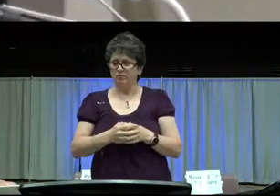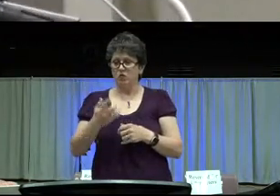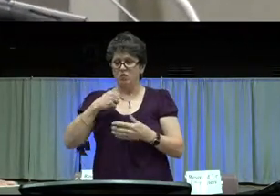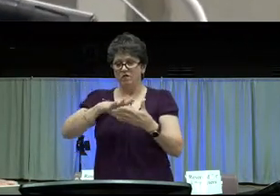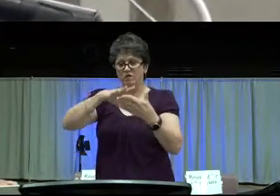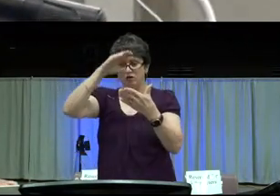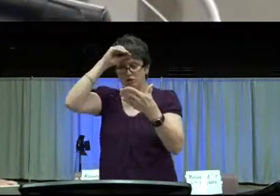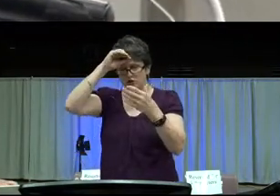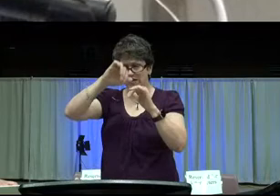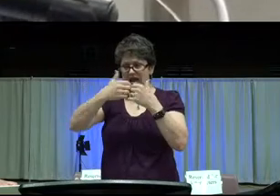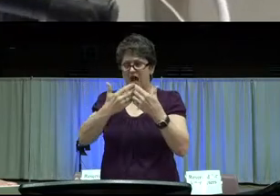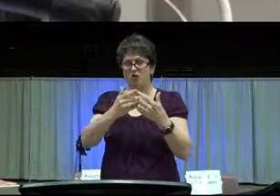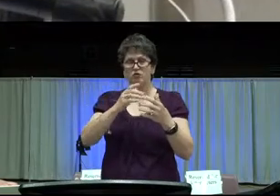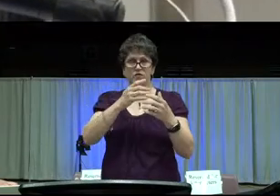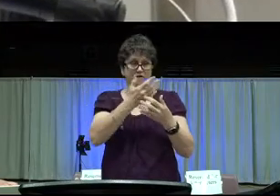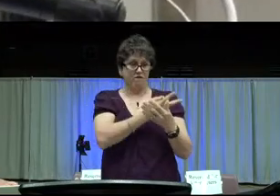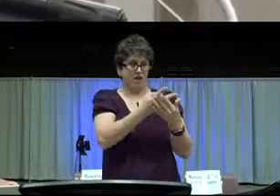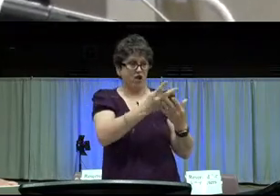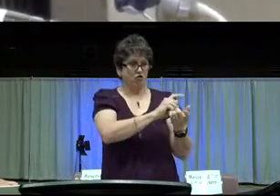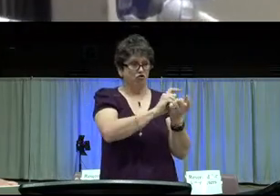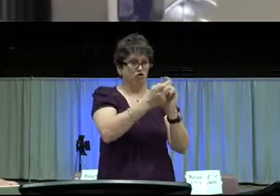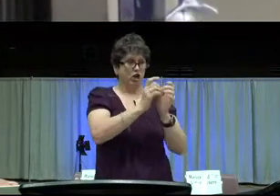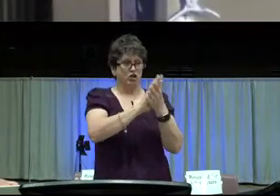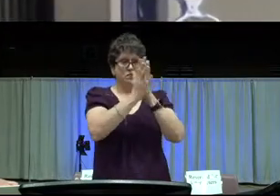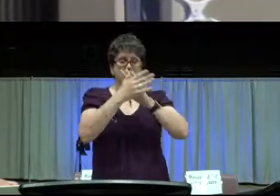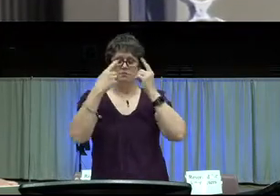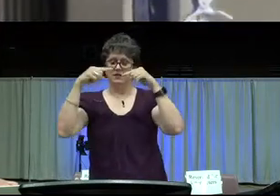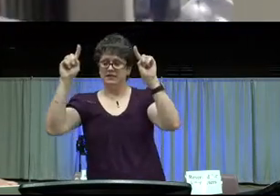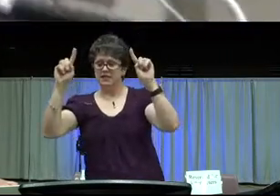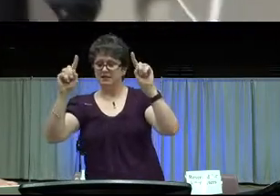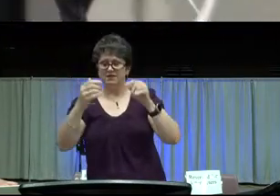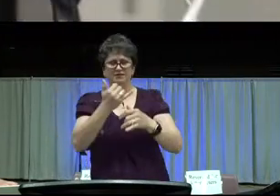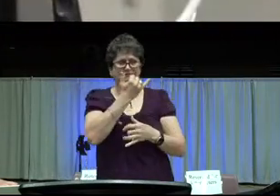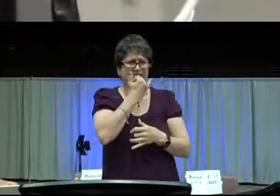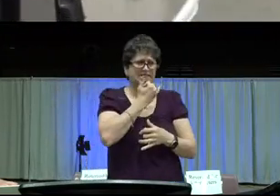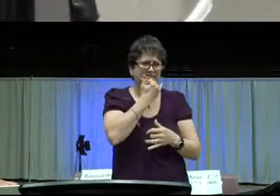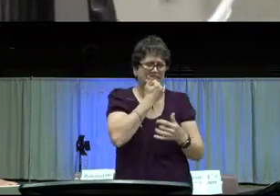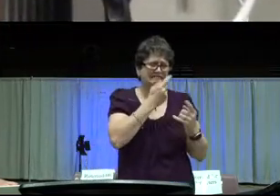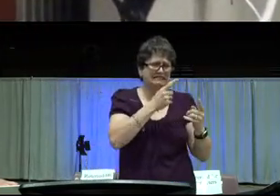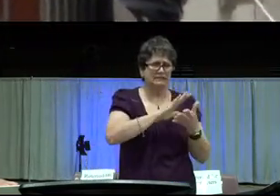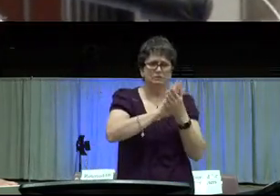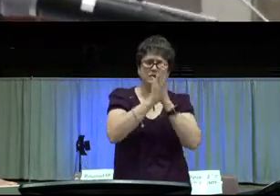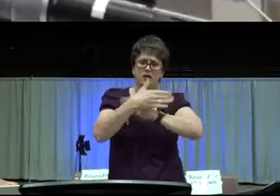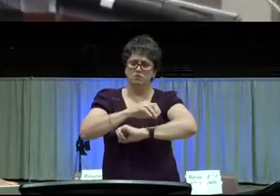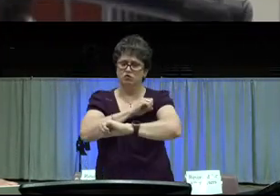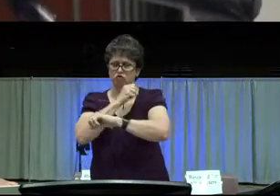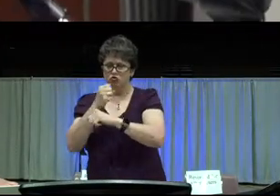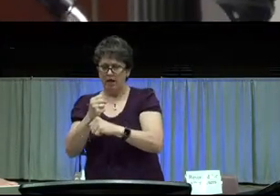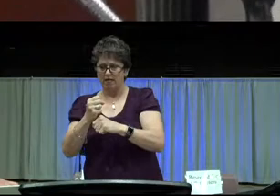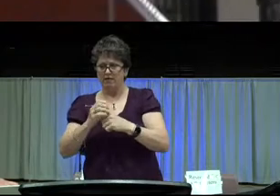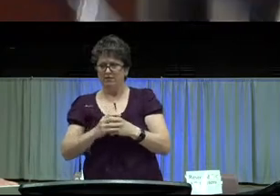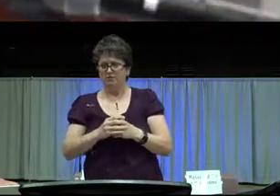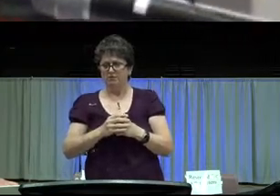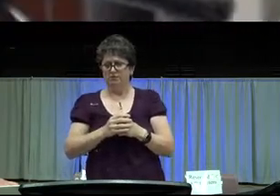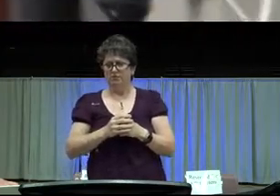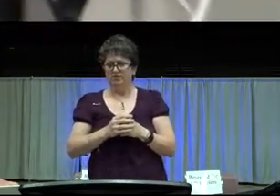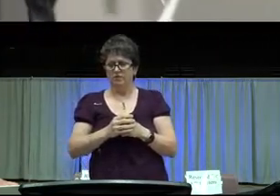We have learned how to turn failure into success, misfortune into strength.